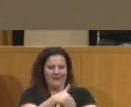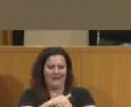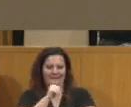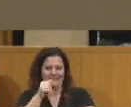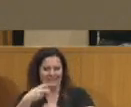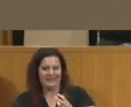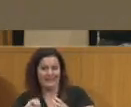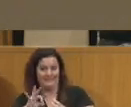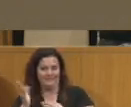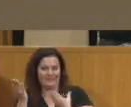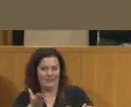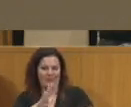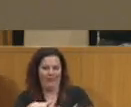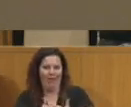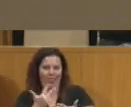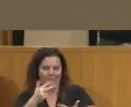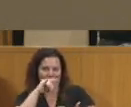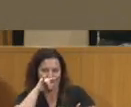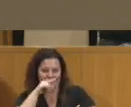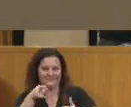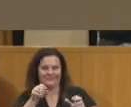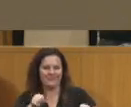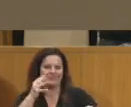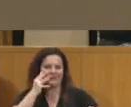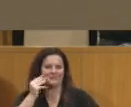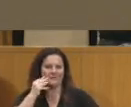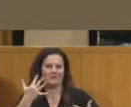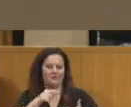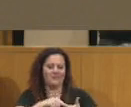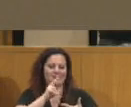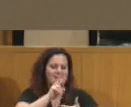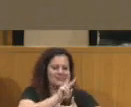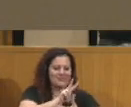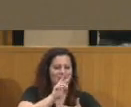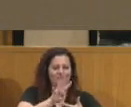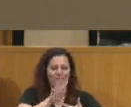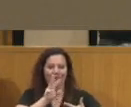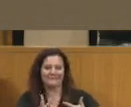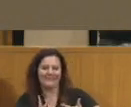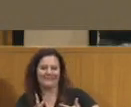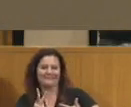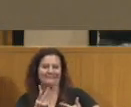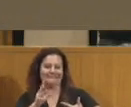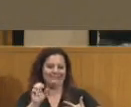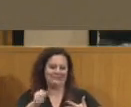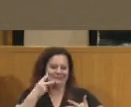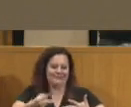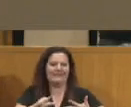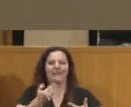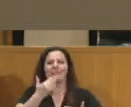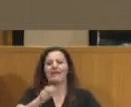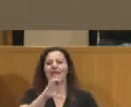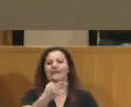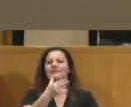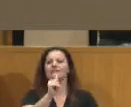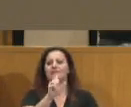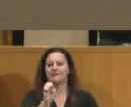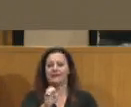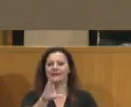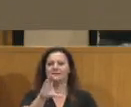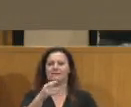colleagues to ensure that the citizens of Charlotte, as well as the citizens of East Charlotte, continue to have a